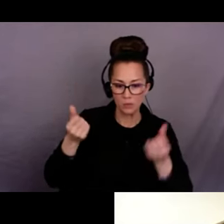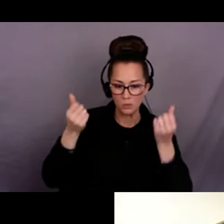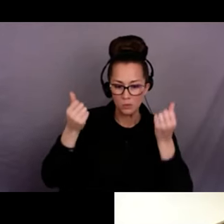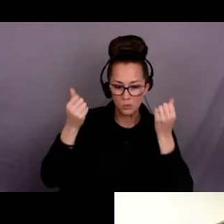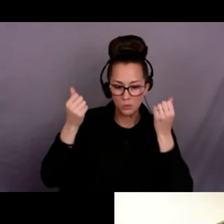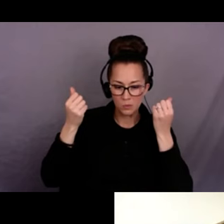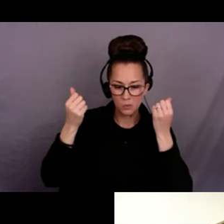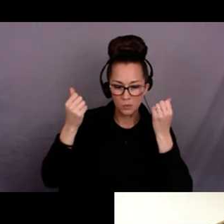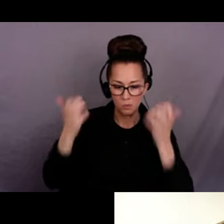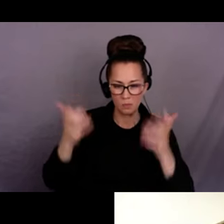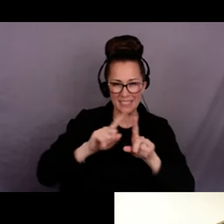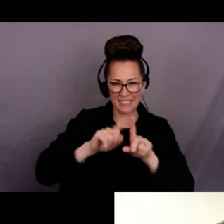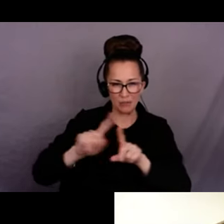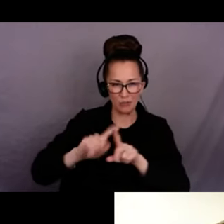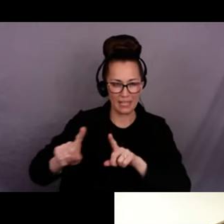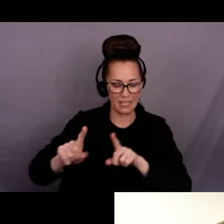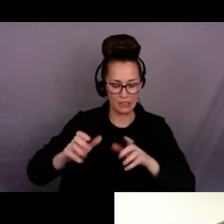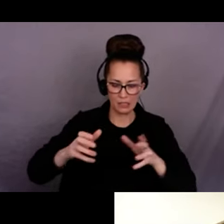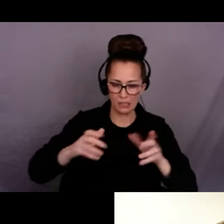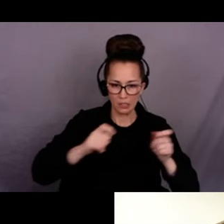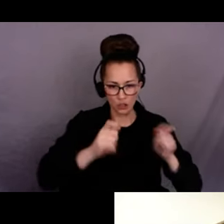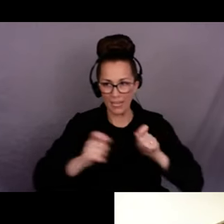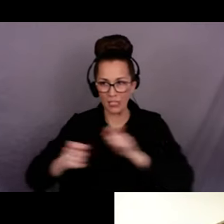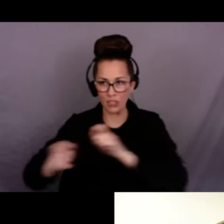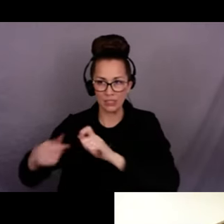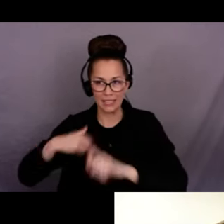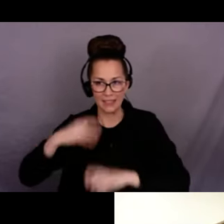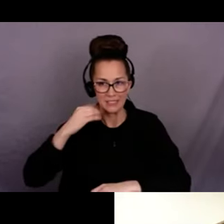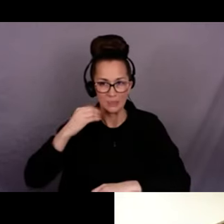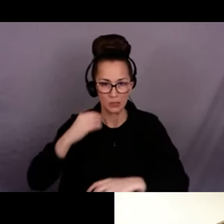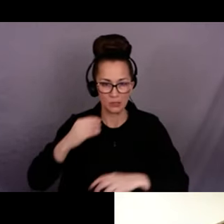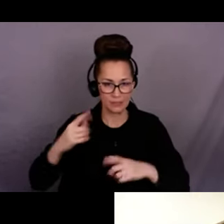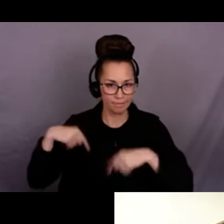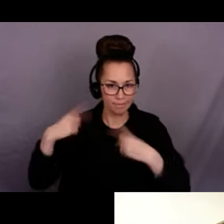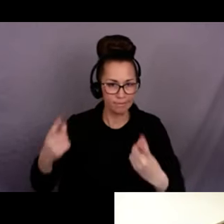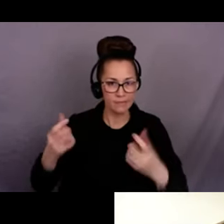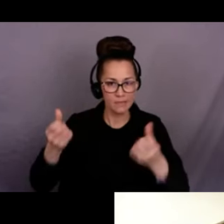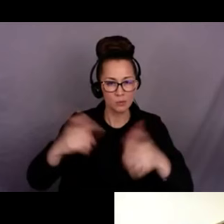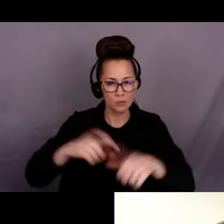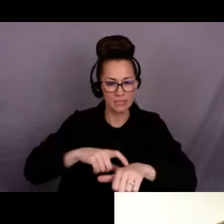and there are so many different iterations that we've gone through, and so many times that there